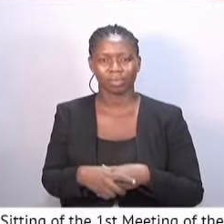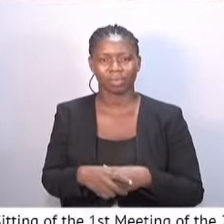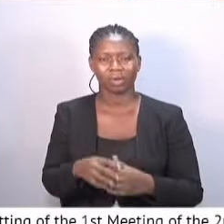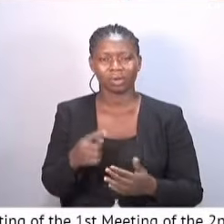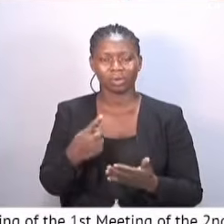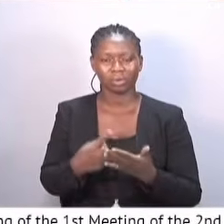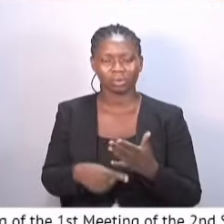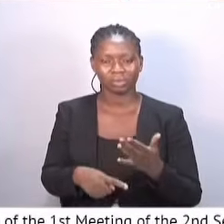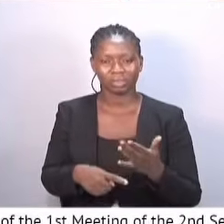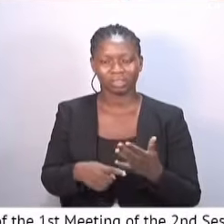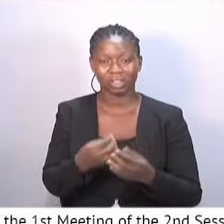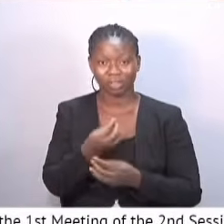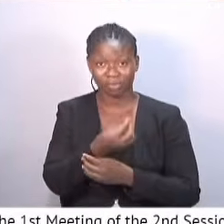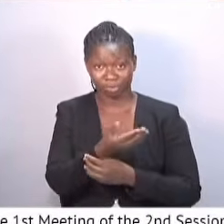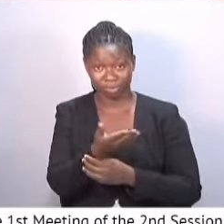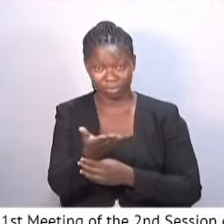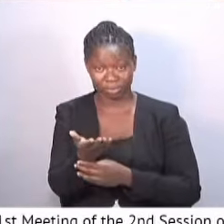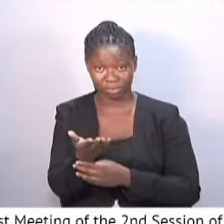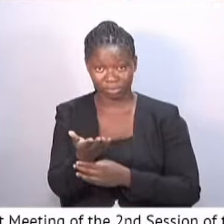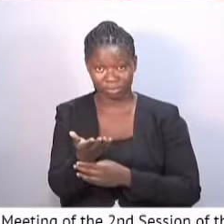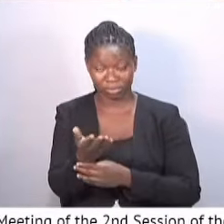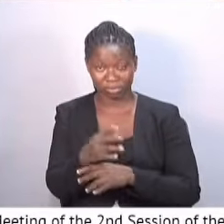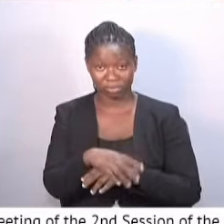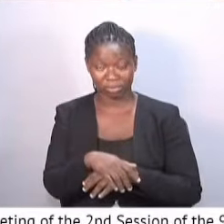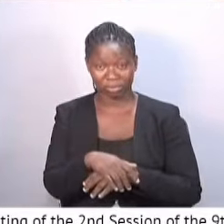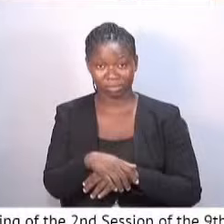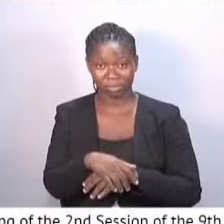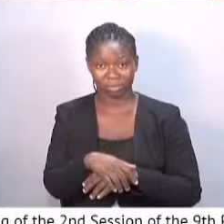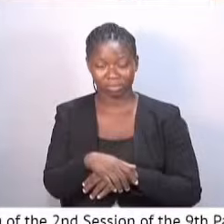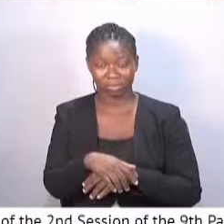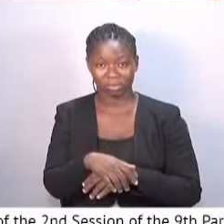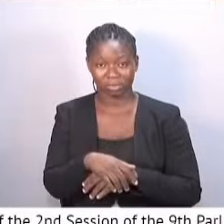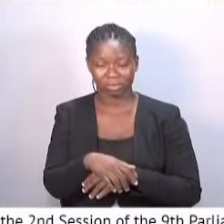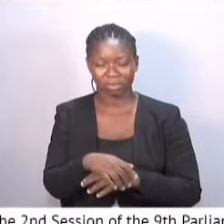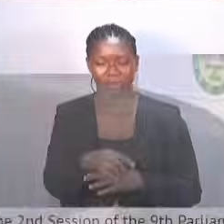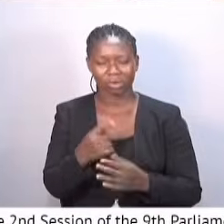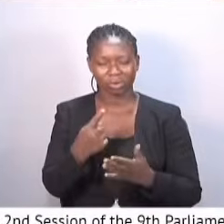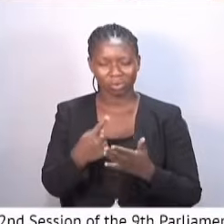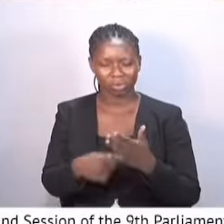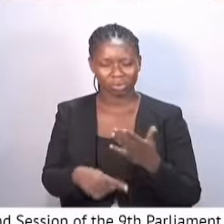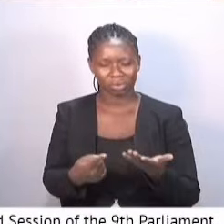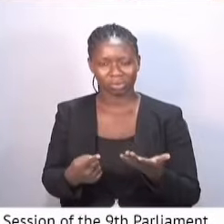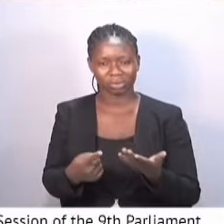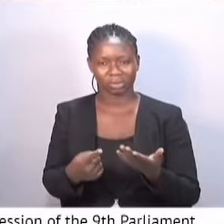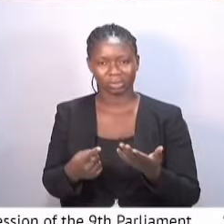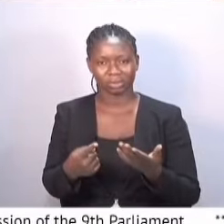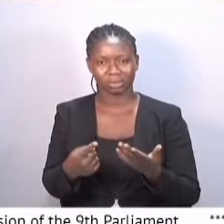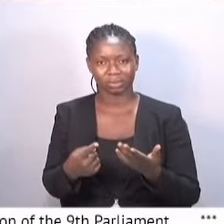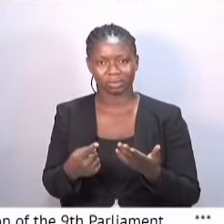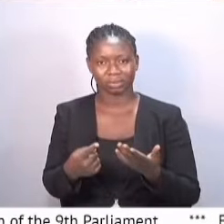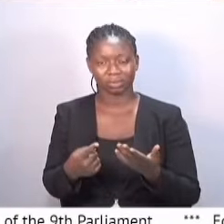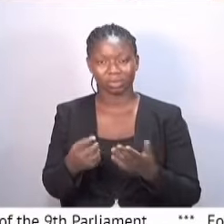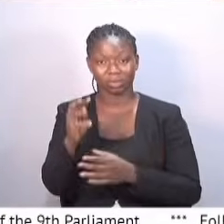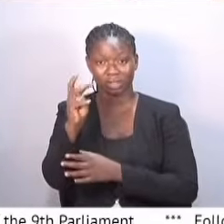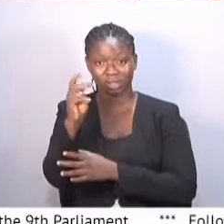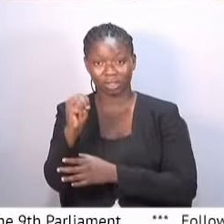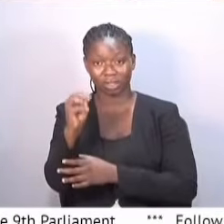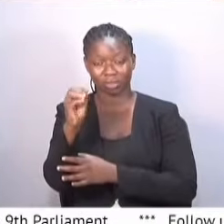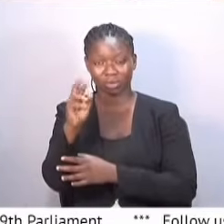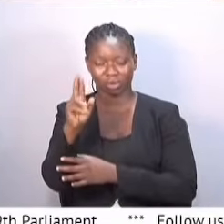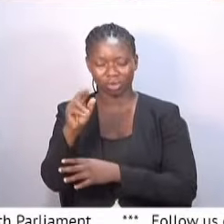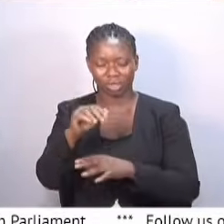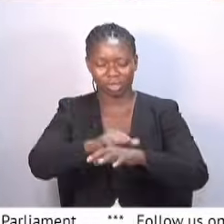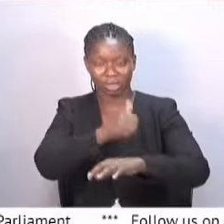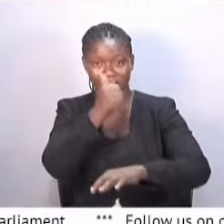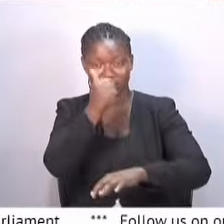were the highlights? I'm not saying give me verbatim. Highlight of the MOU that